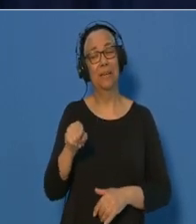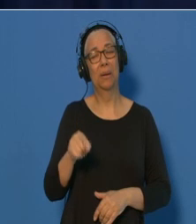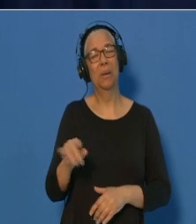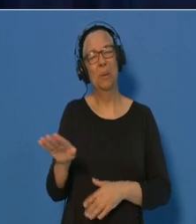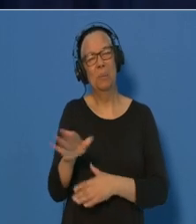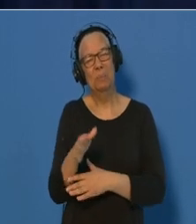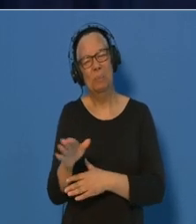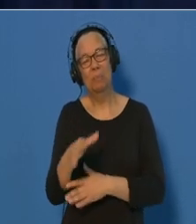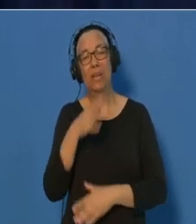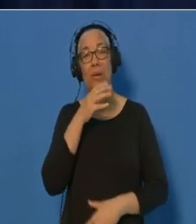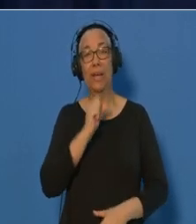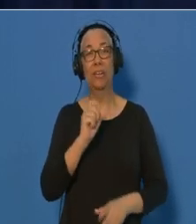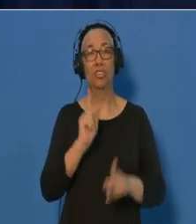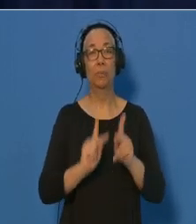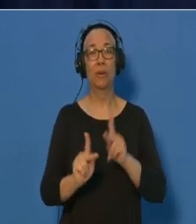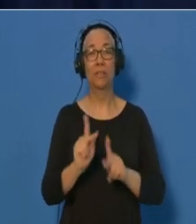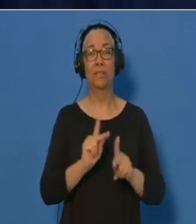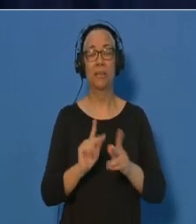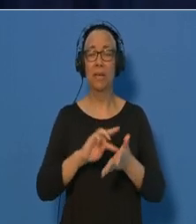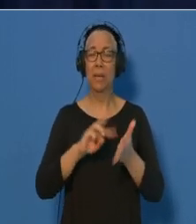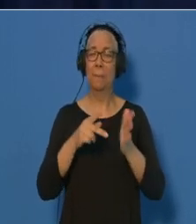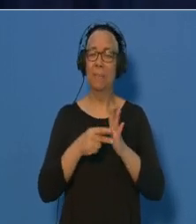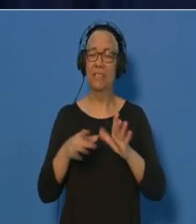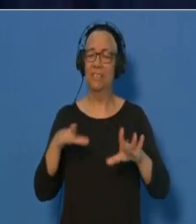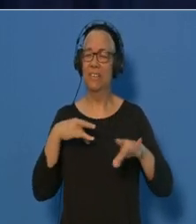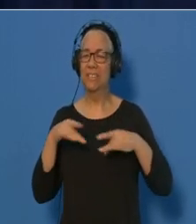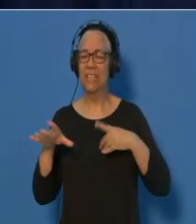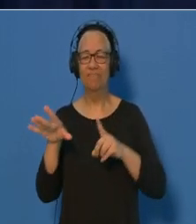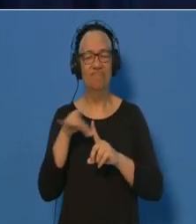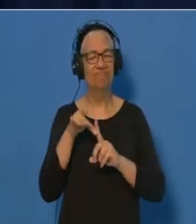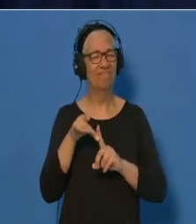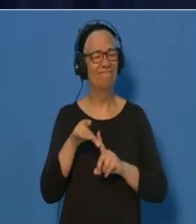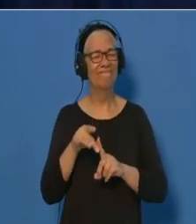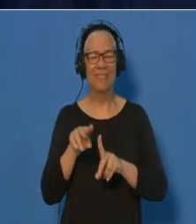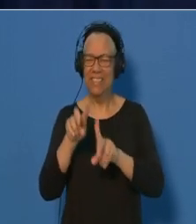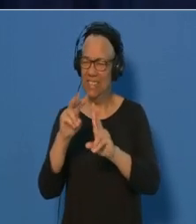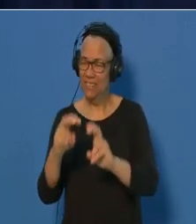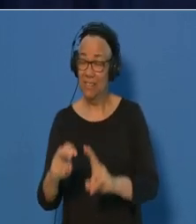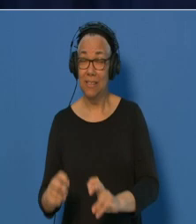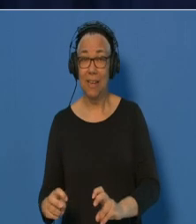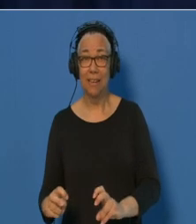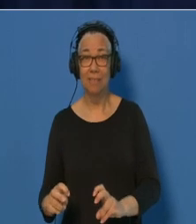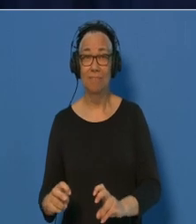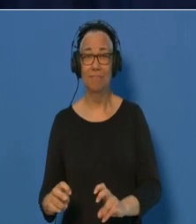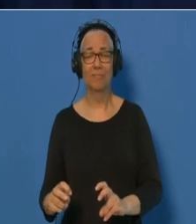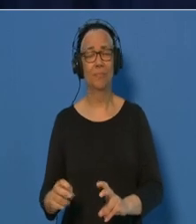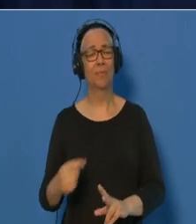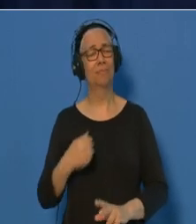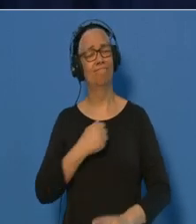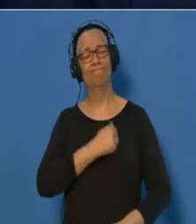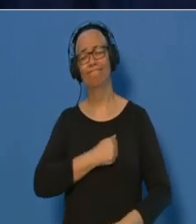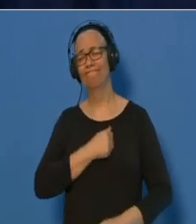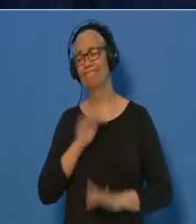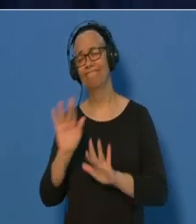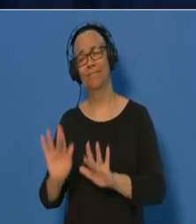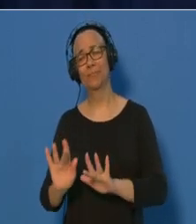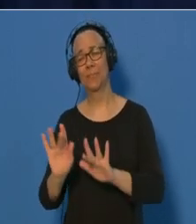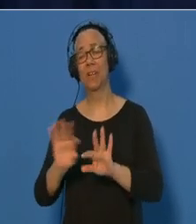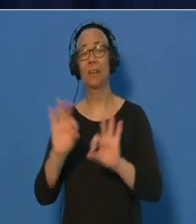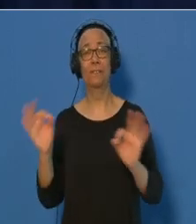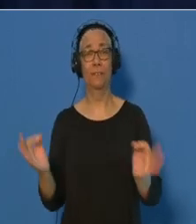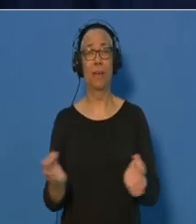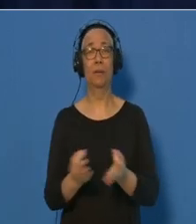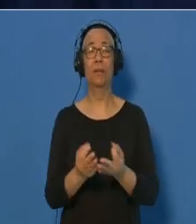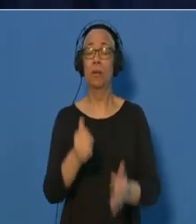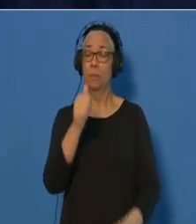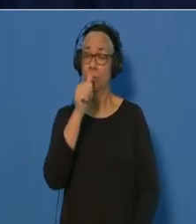source of transmission is still under investigation. I send my condolences to the family whose privacy